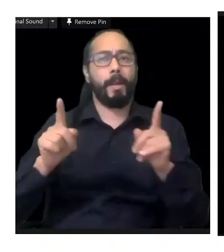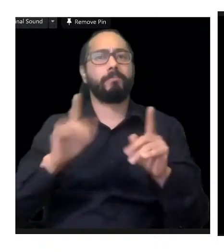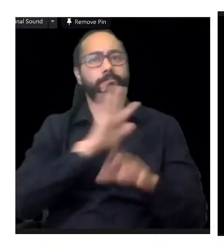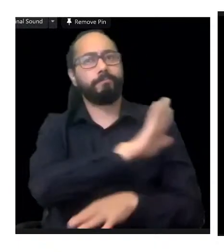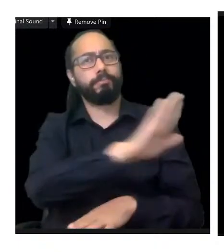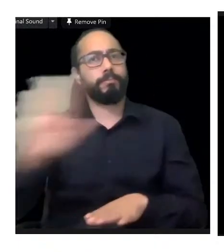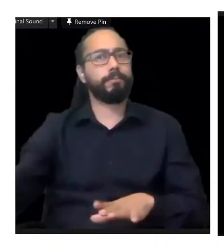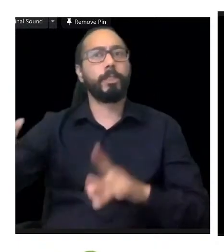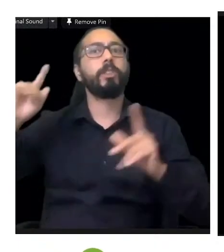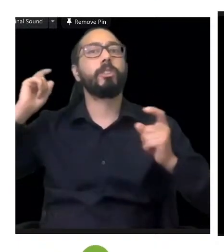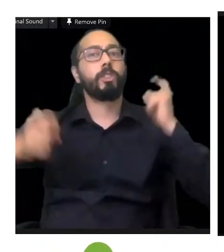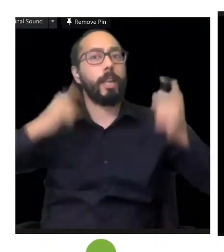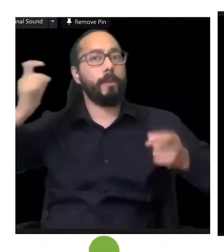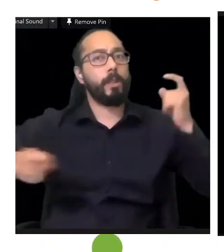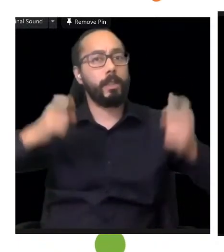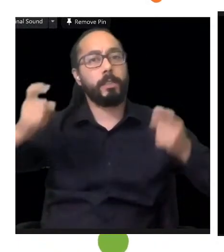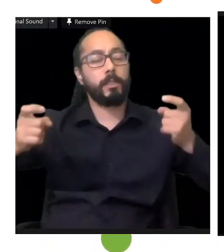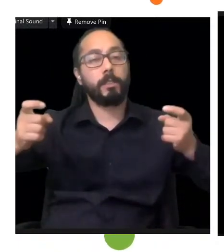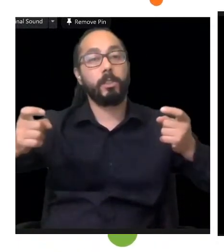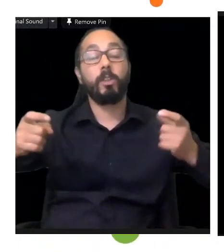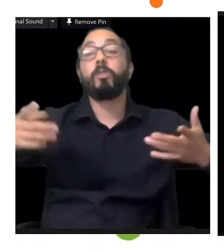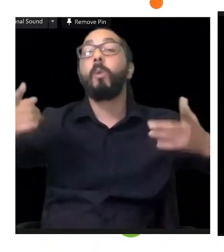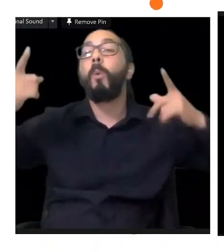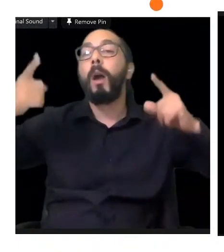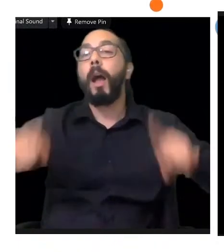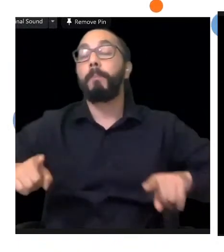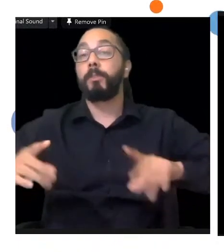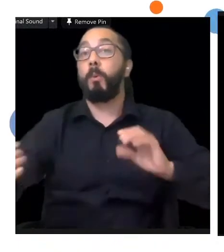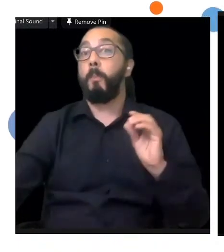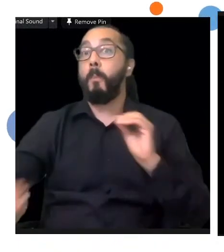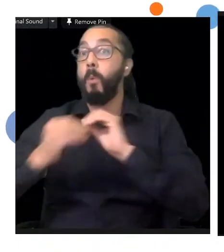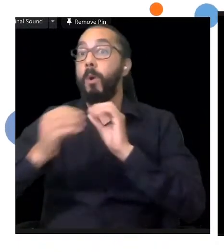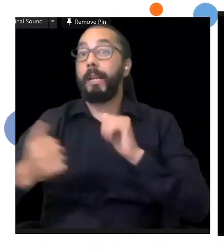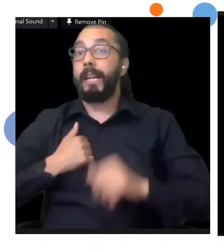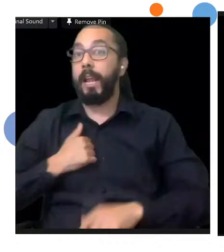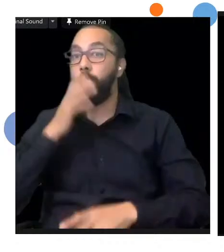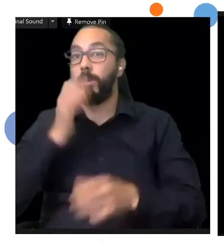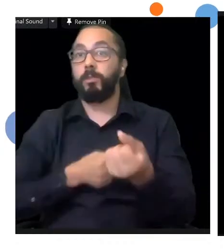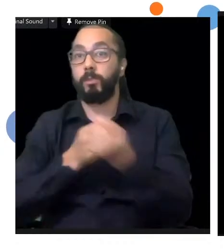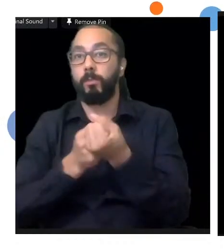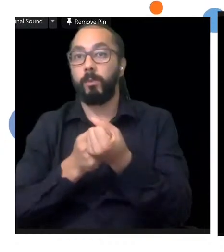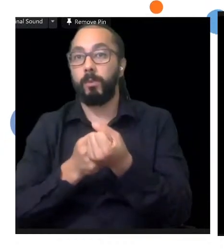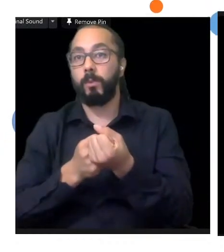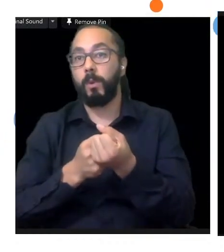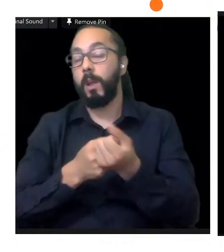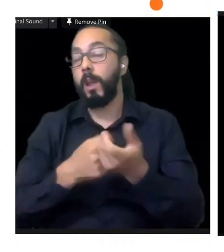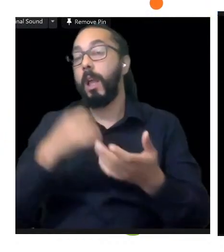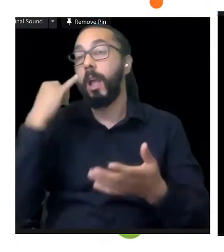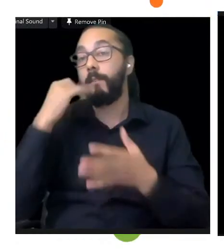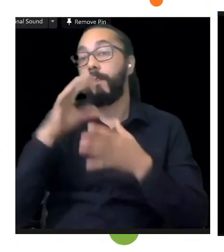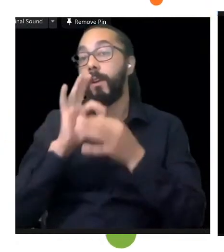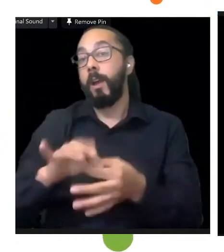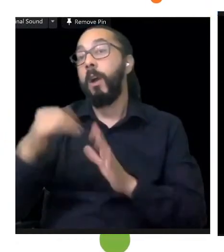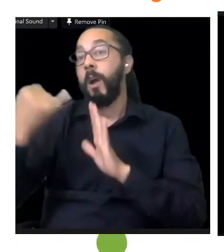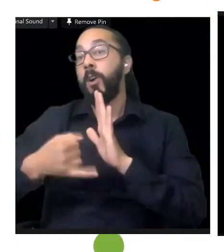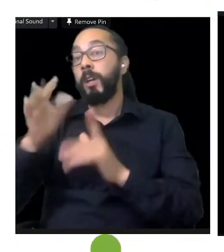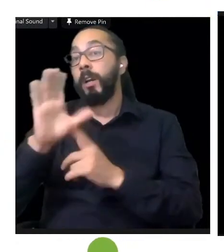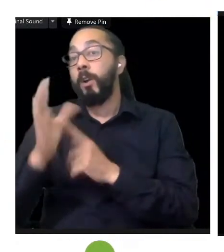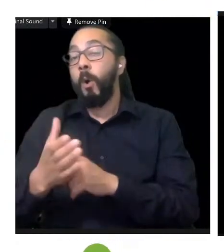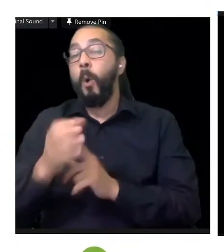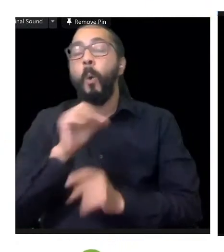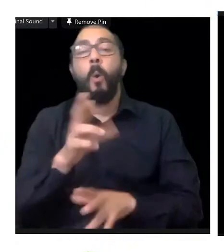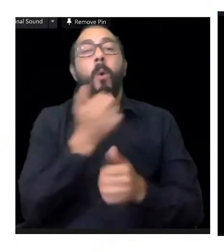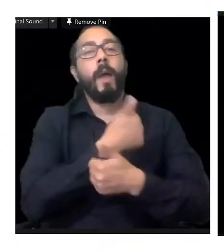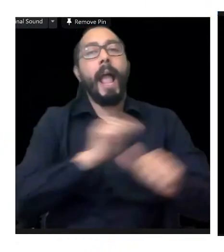might encourage more Canadians to support charities, whether they be in the arts and cultural sector or in any